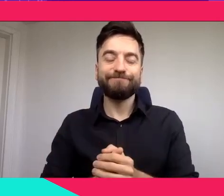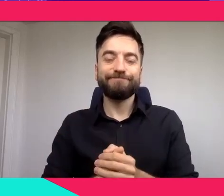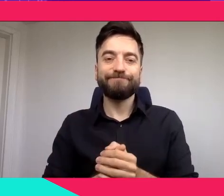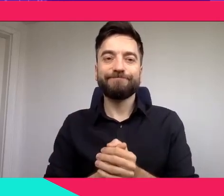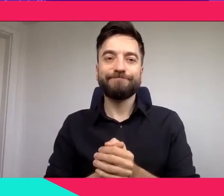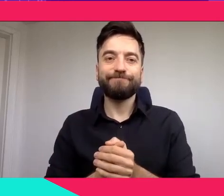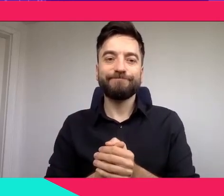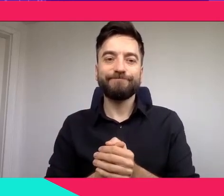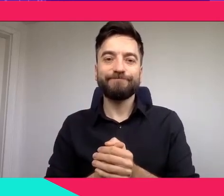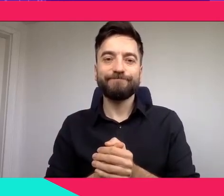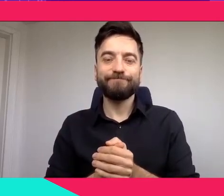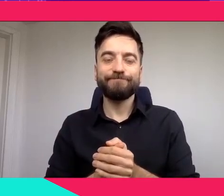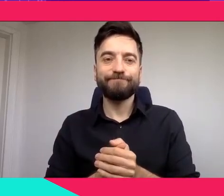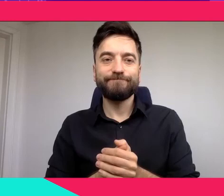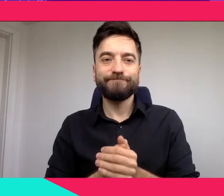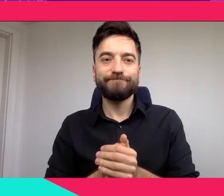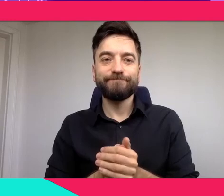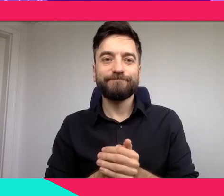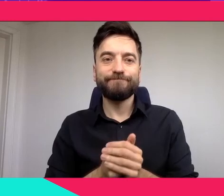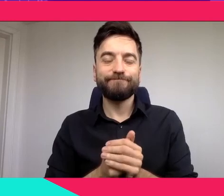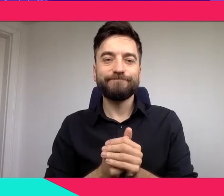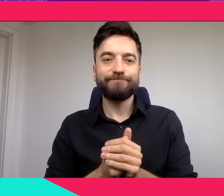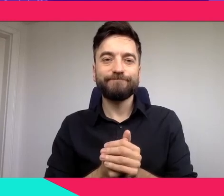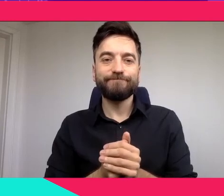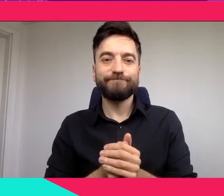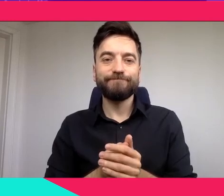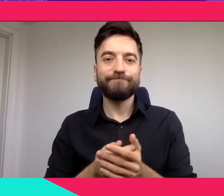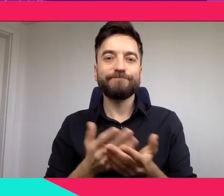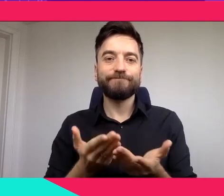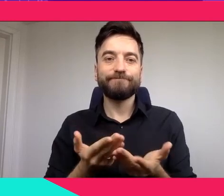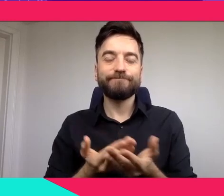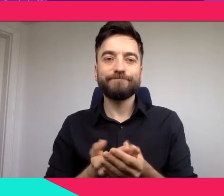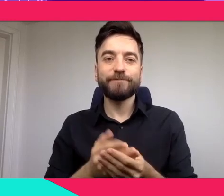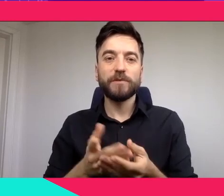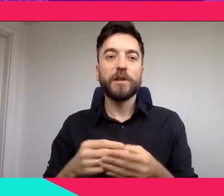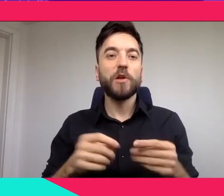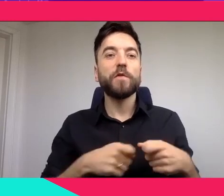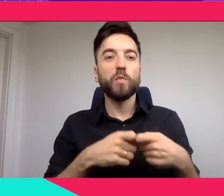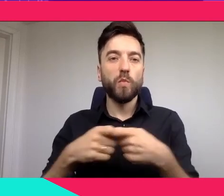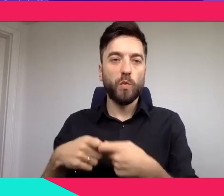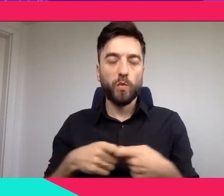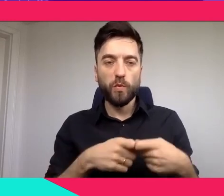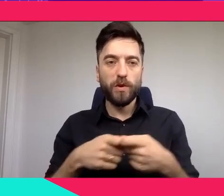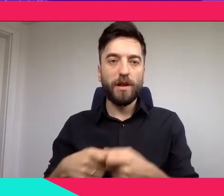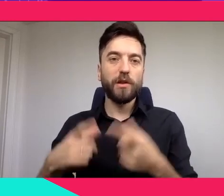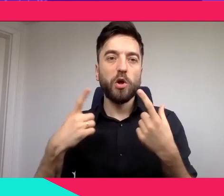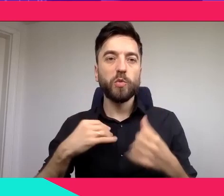room or something normally. But what the art pilots did was to work with the drug